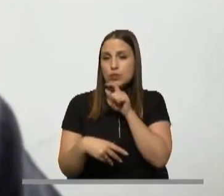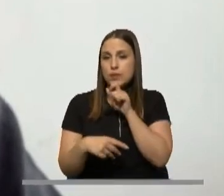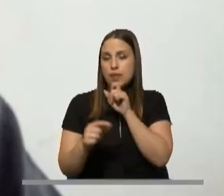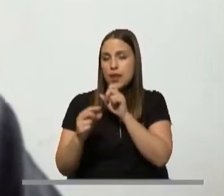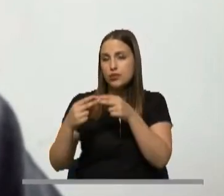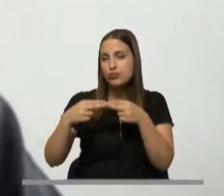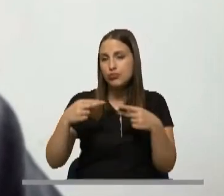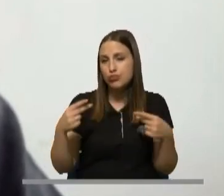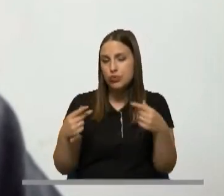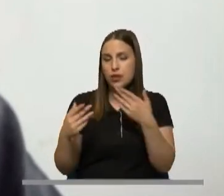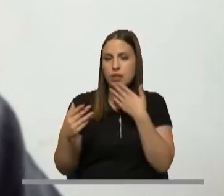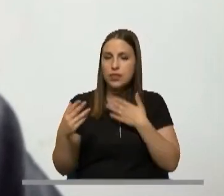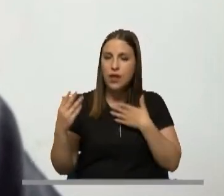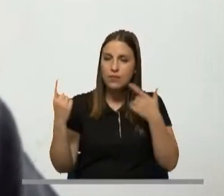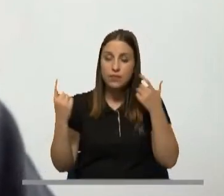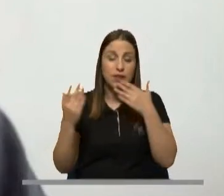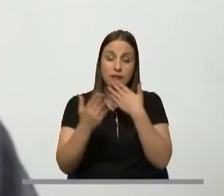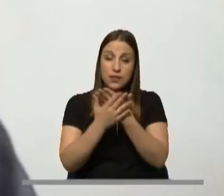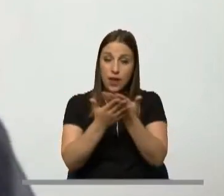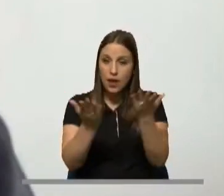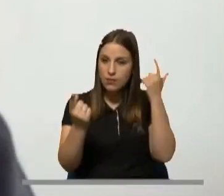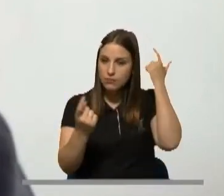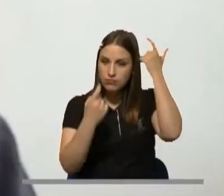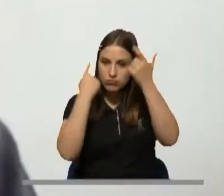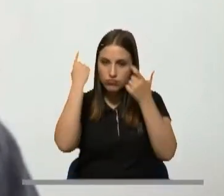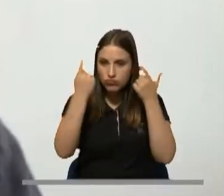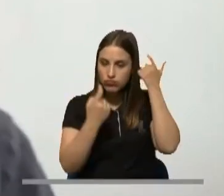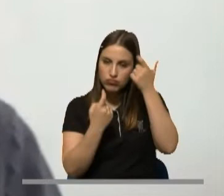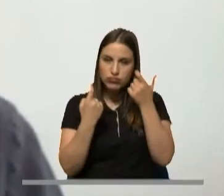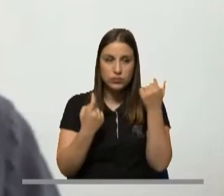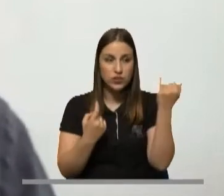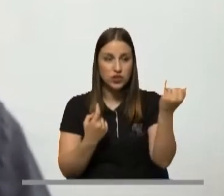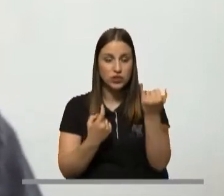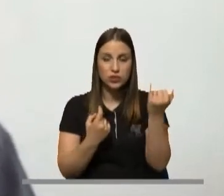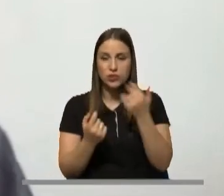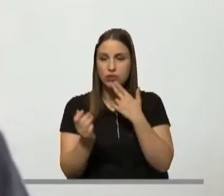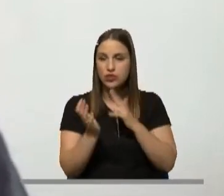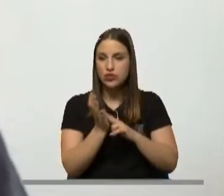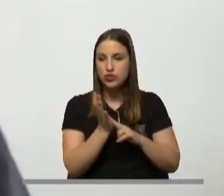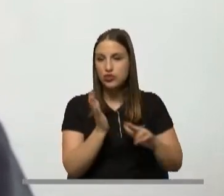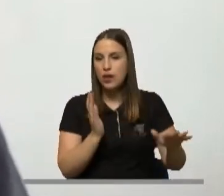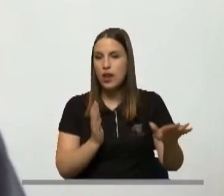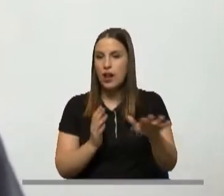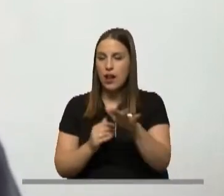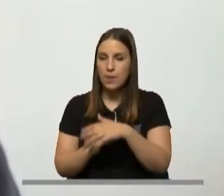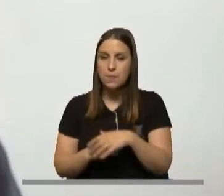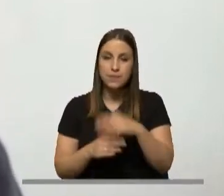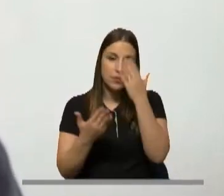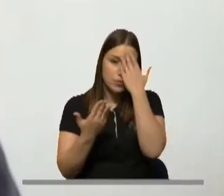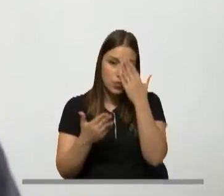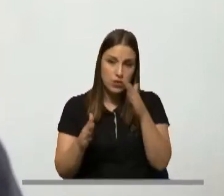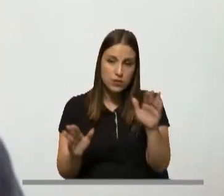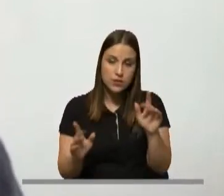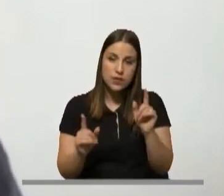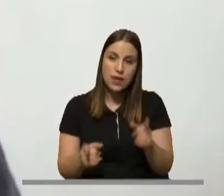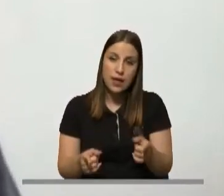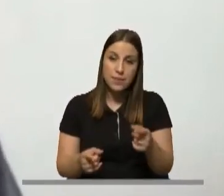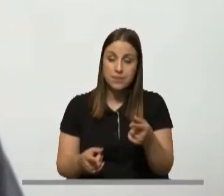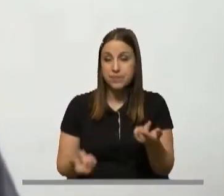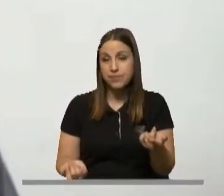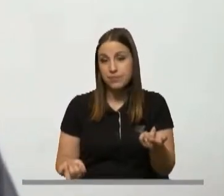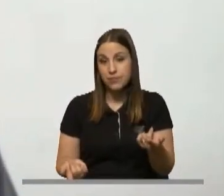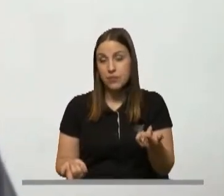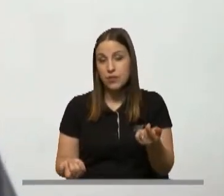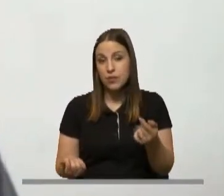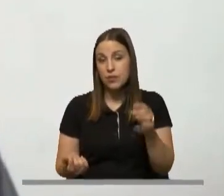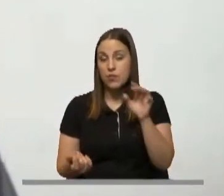for reflection and change of institutionalized realities. Democracy is, in this sense, a